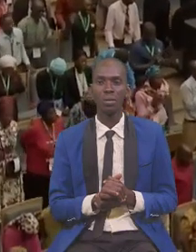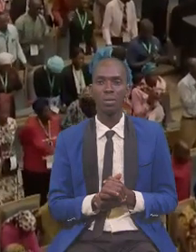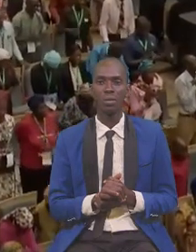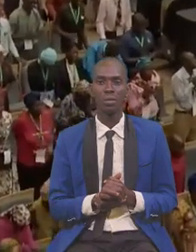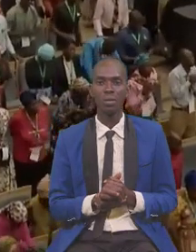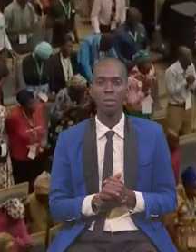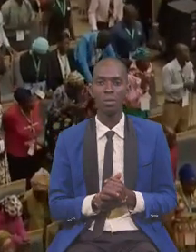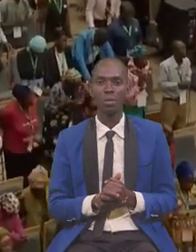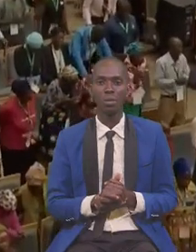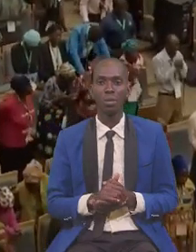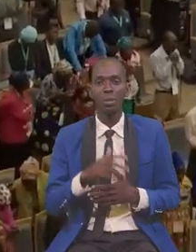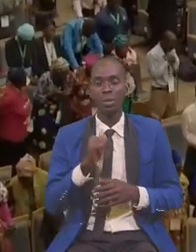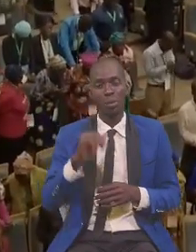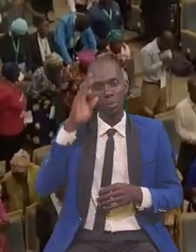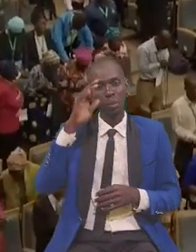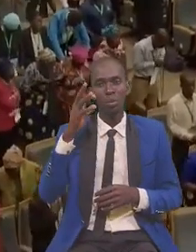A man of one